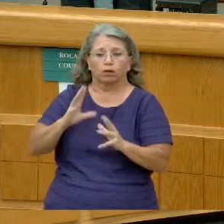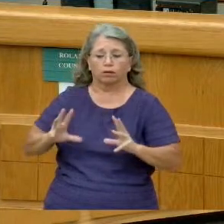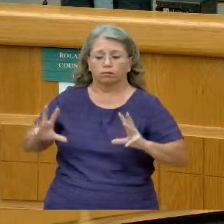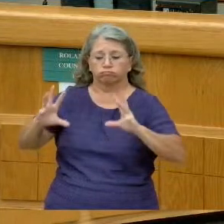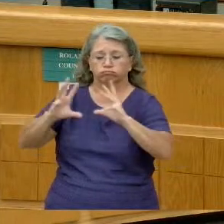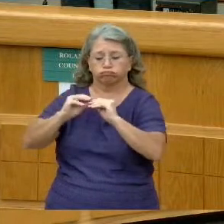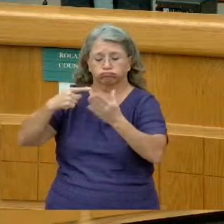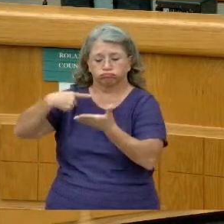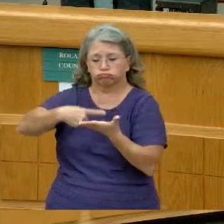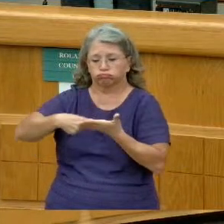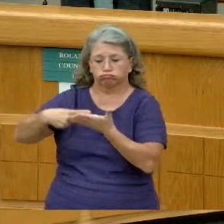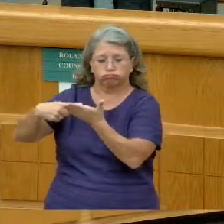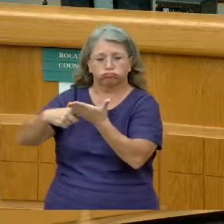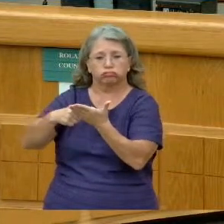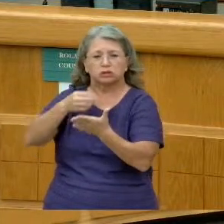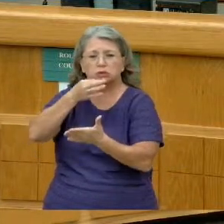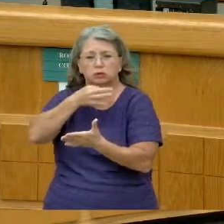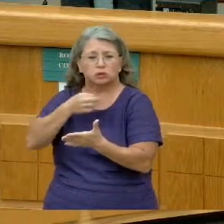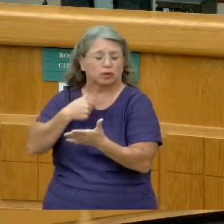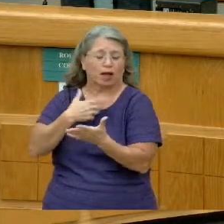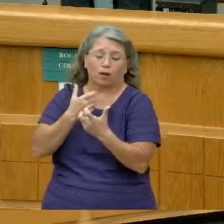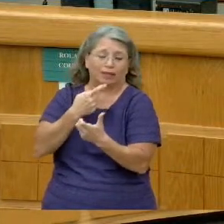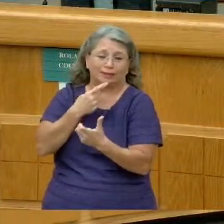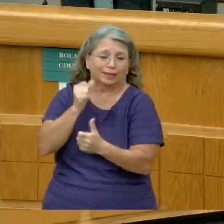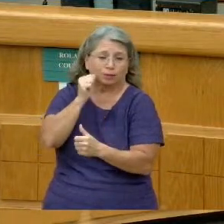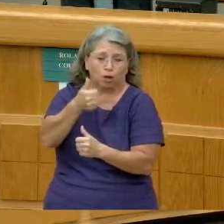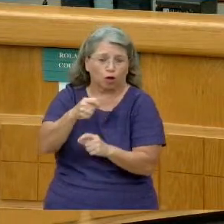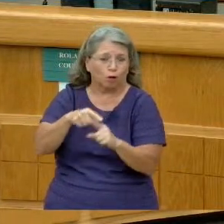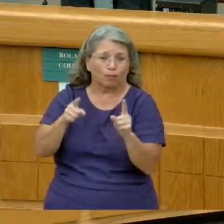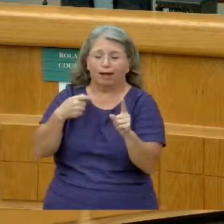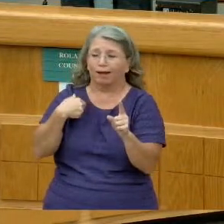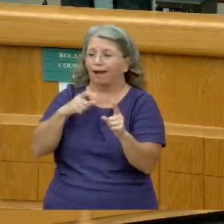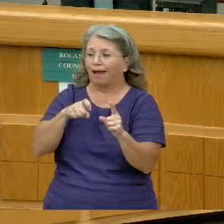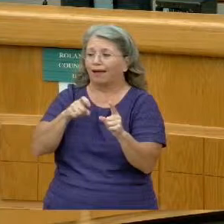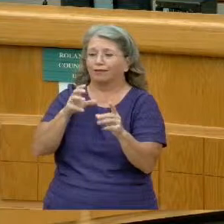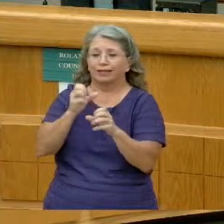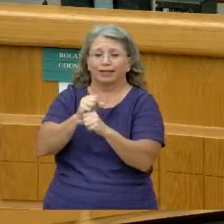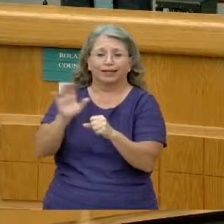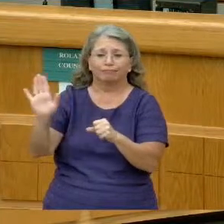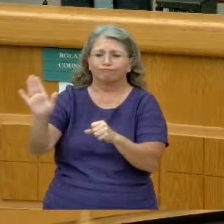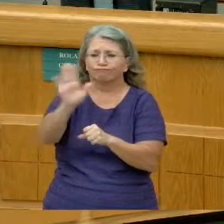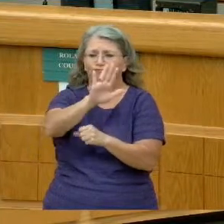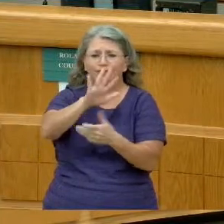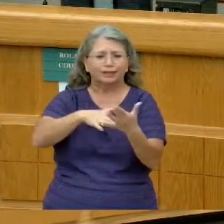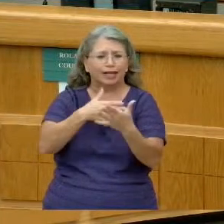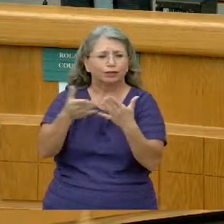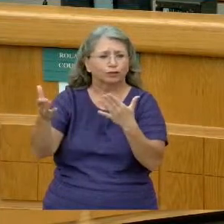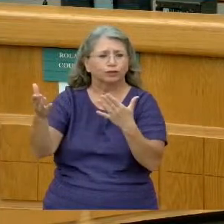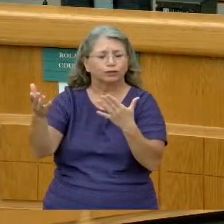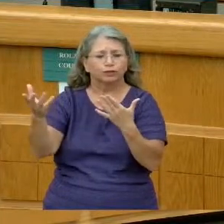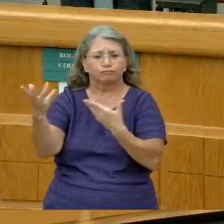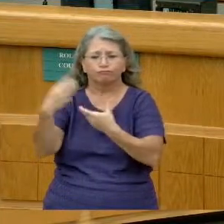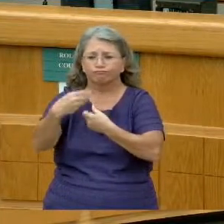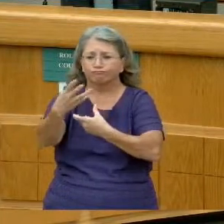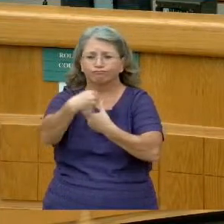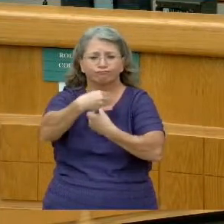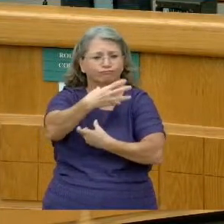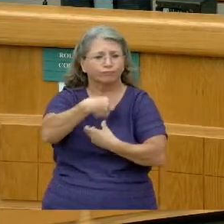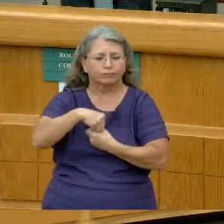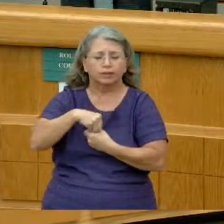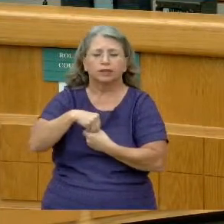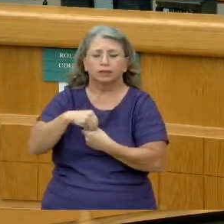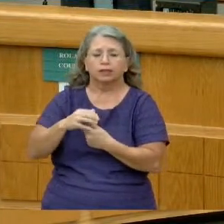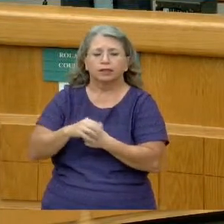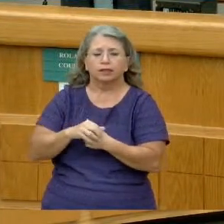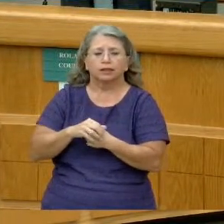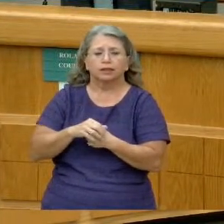soon. I would love to say I could do it tomorrow, but I need to gather everybody's inputs on schedules. But I will tell you that